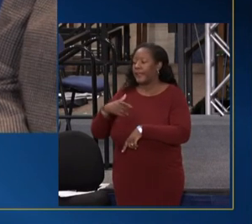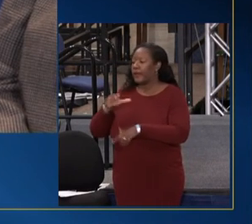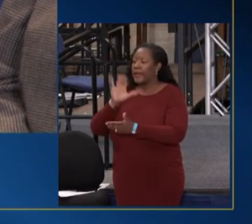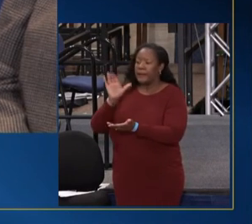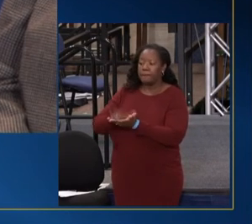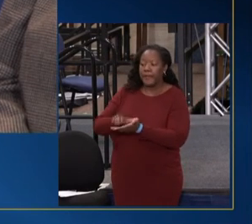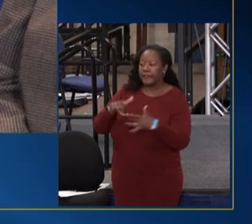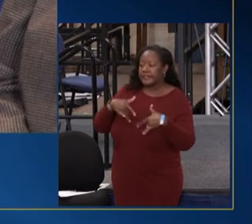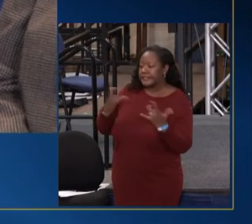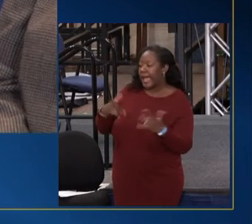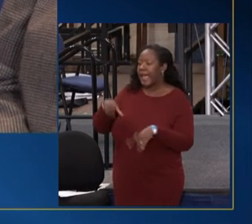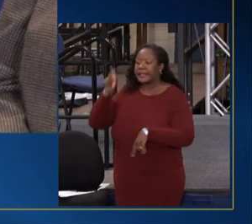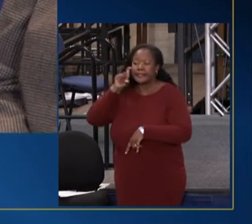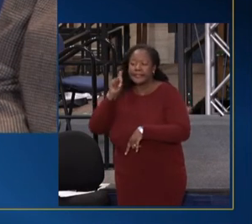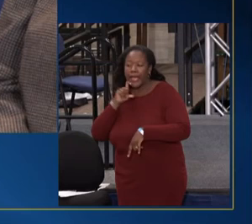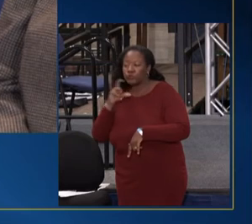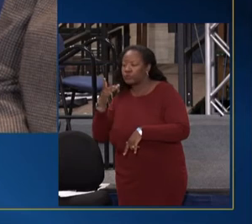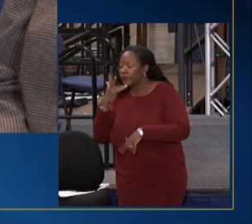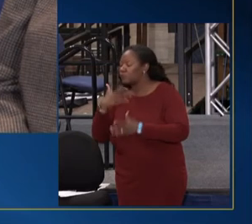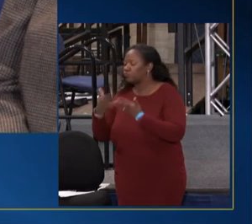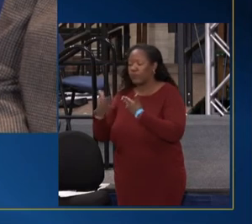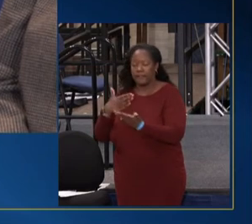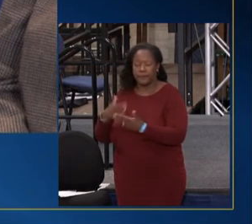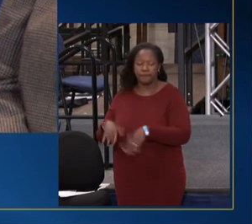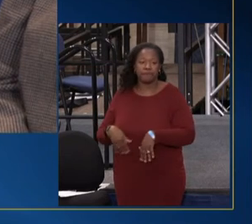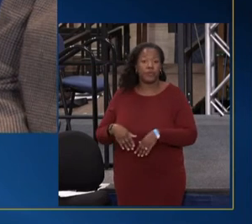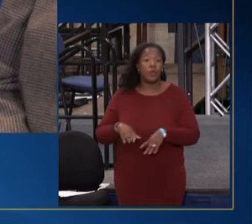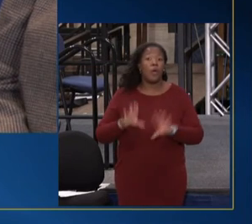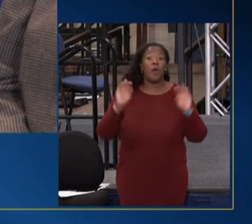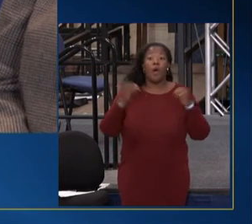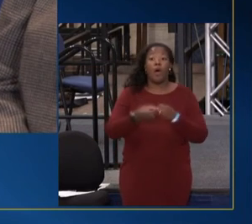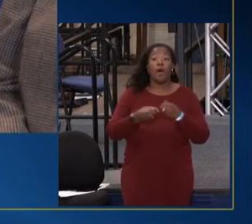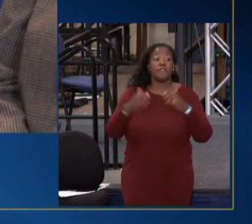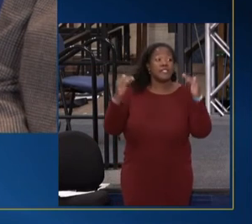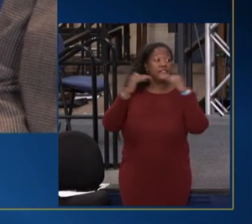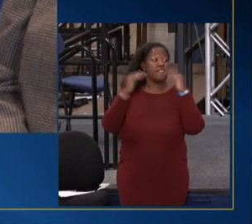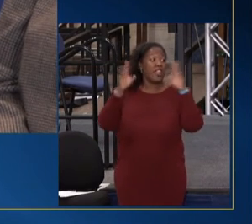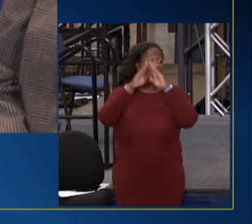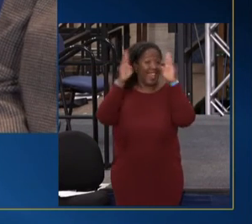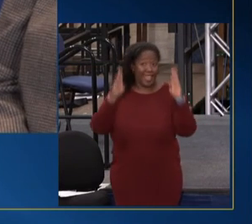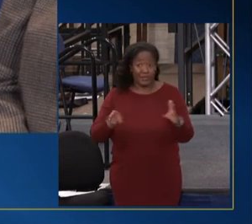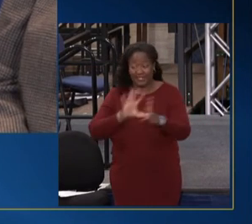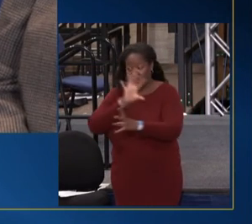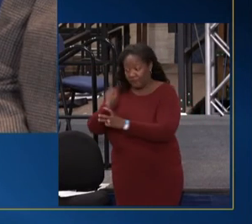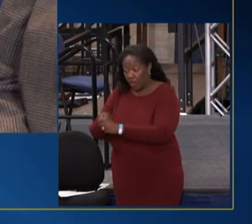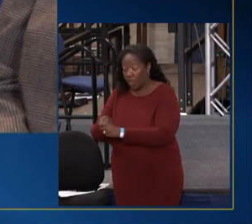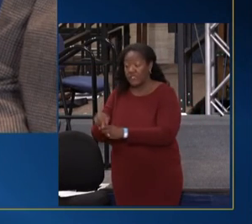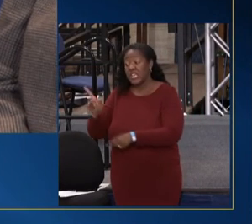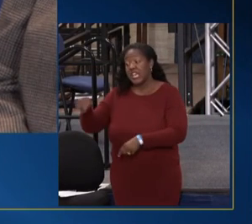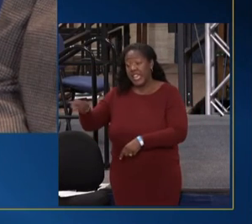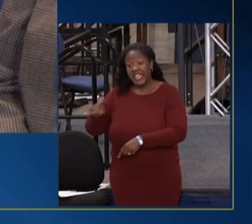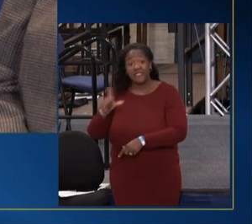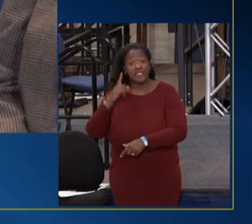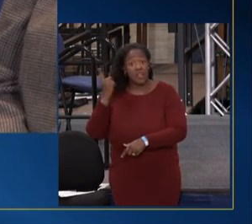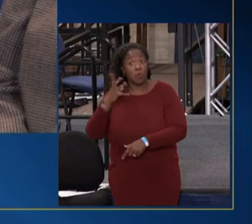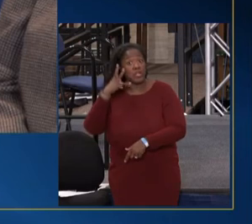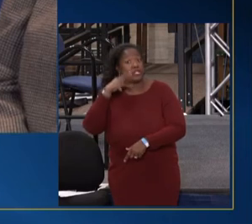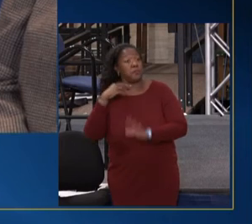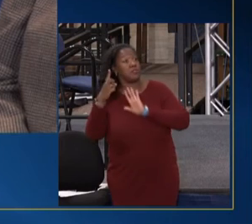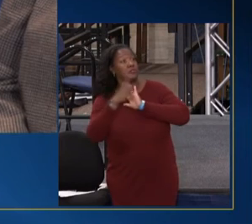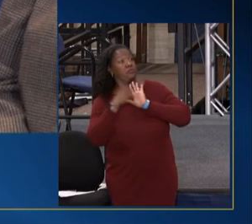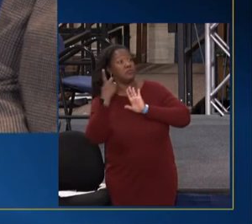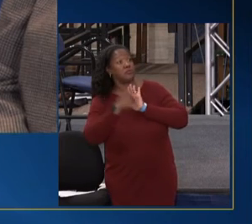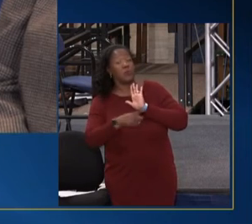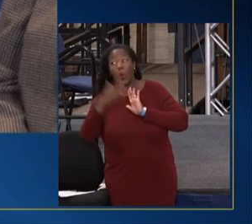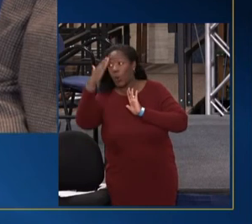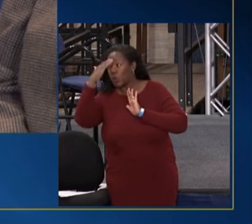status. Their Office of Fair Housing is involved in this work. Those who need to file a complaint or know